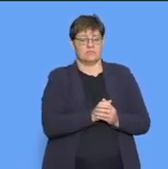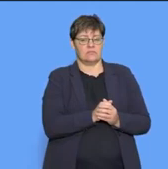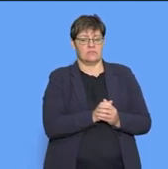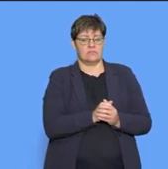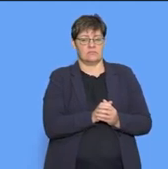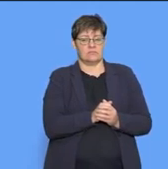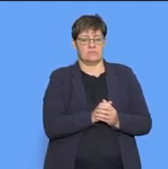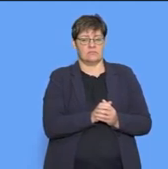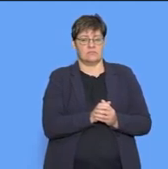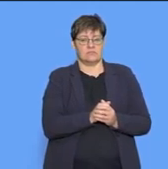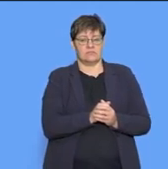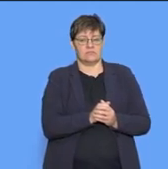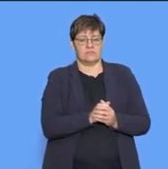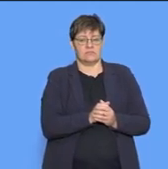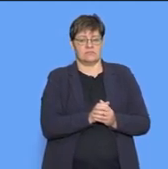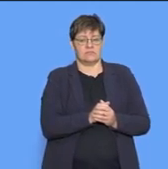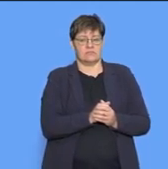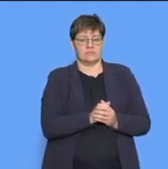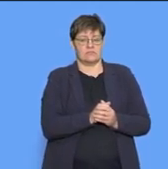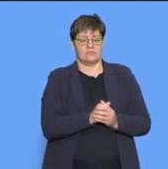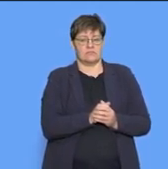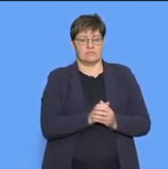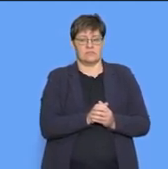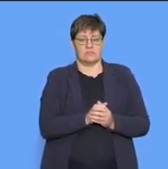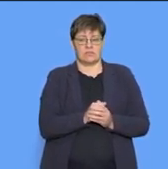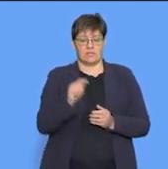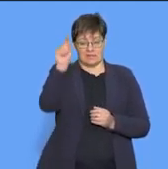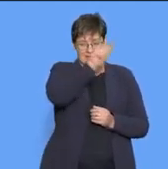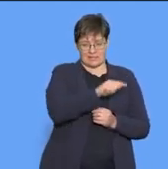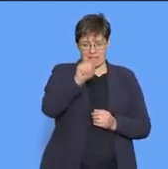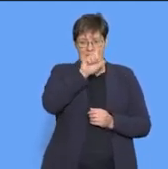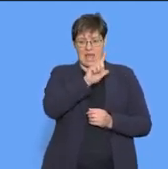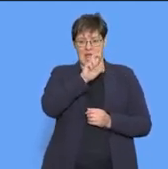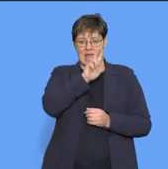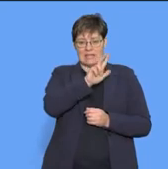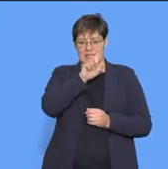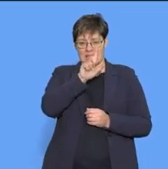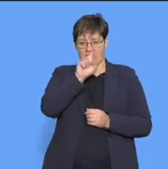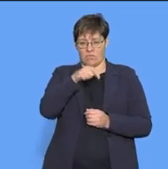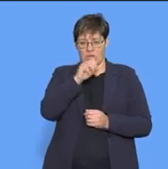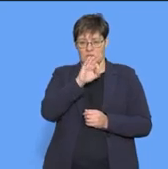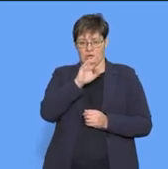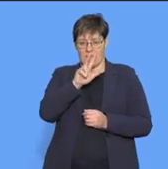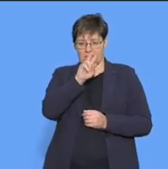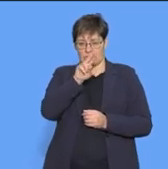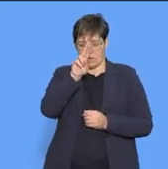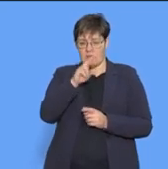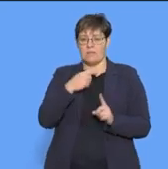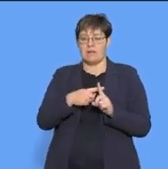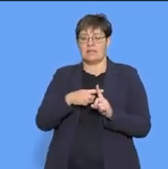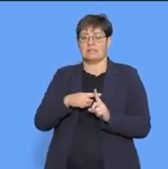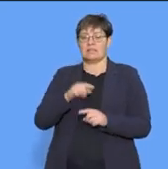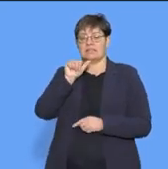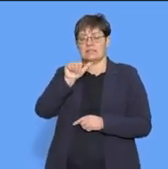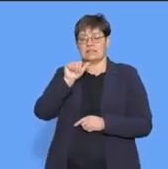let me just grab my highlighter quickly. We're going to use, it's going to be that side squared, and that's where we get that from, okay. That squared